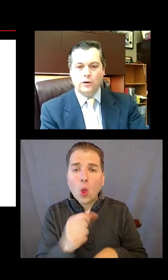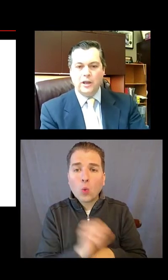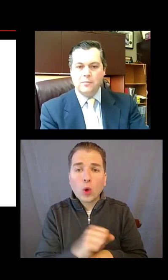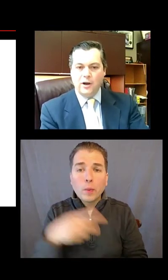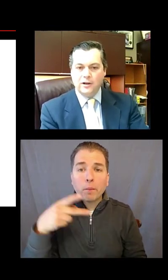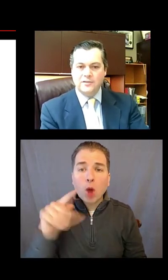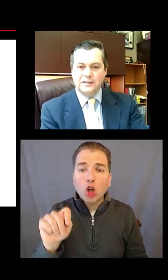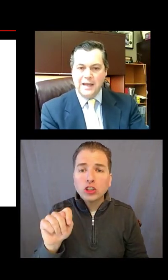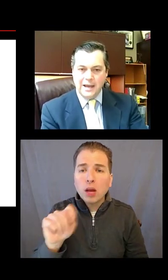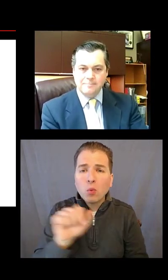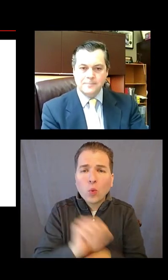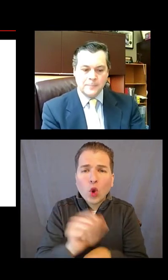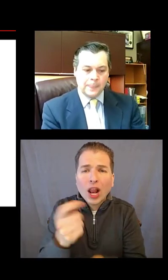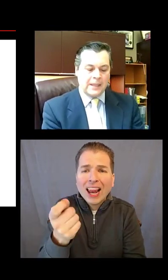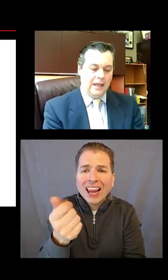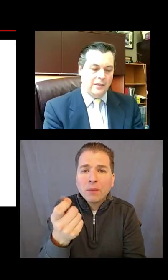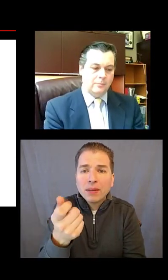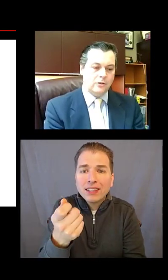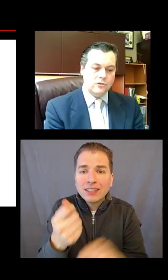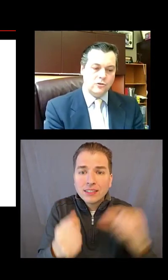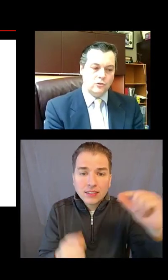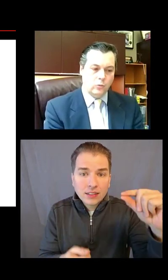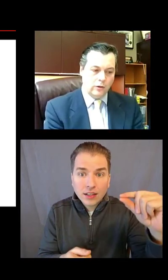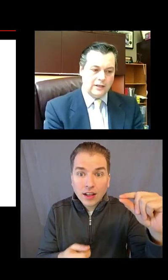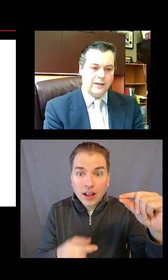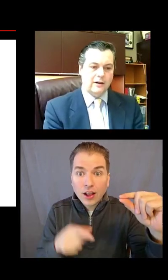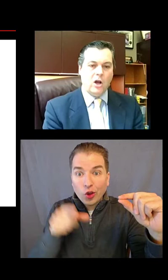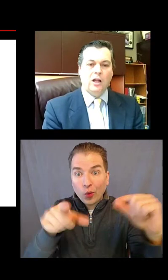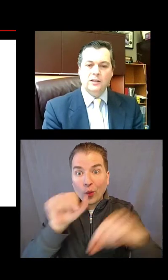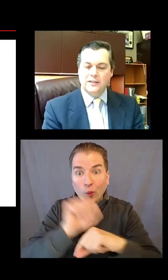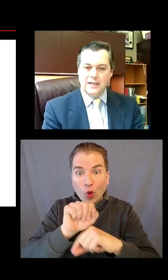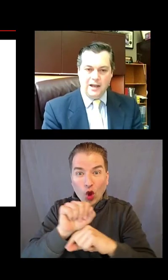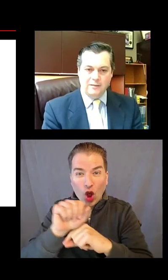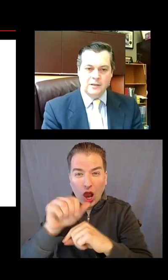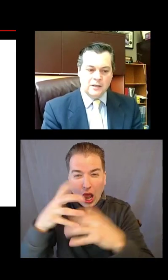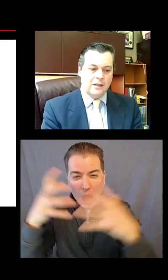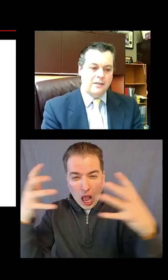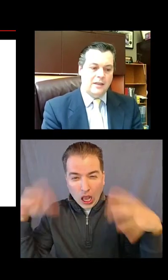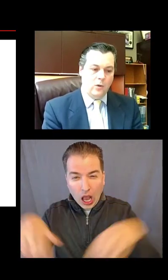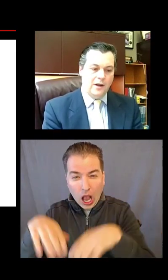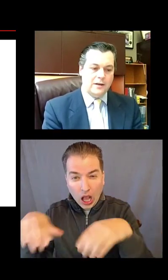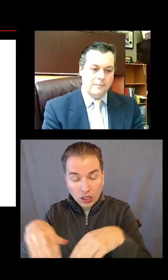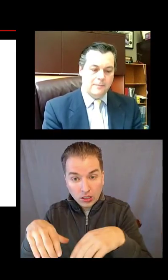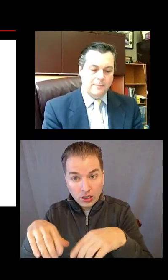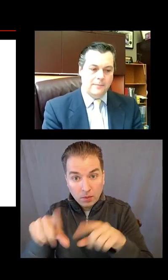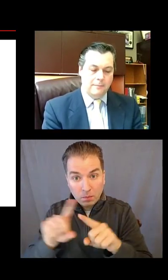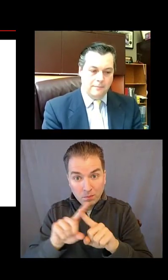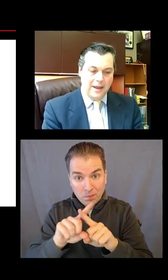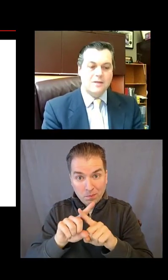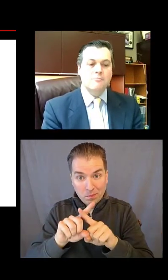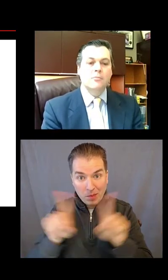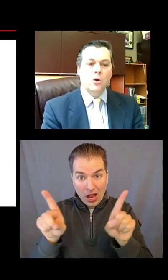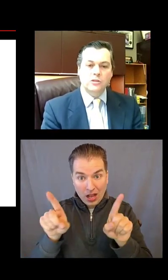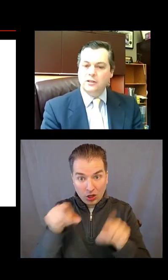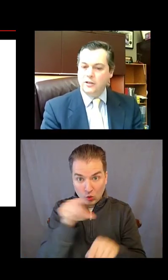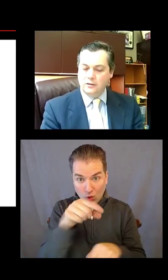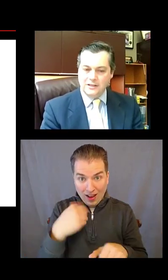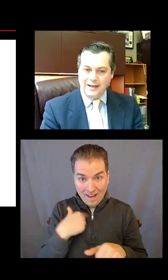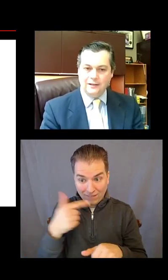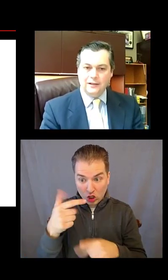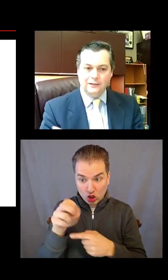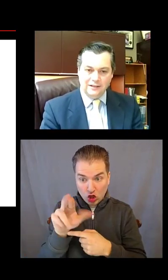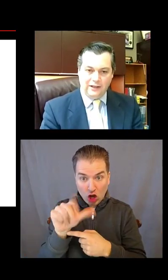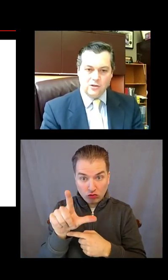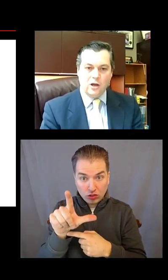only working part of the time, and the person who's working there all of the time, they want to make most of